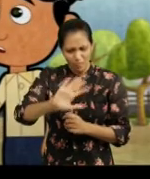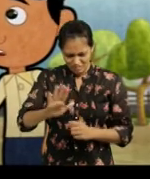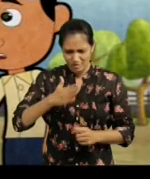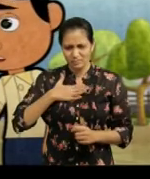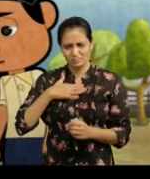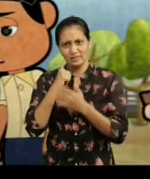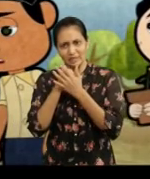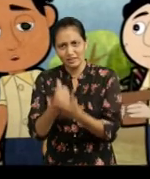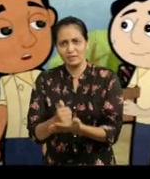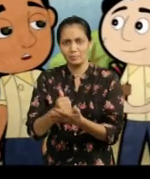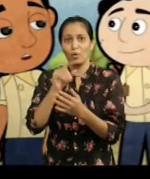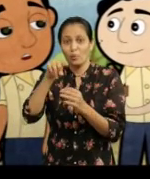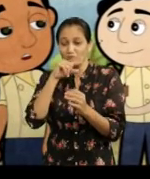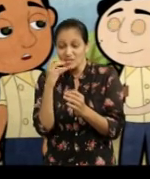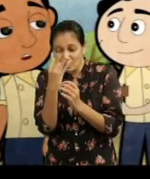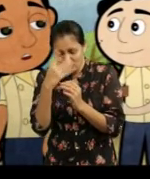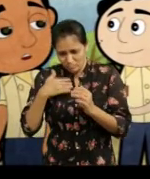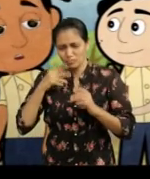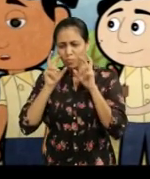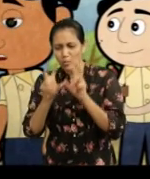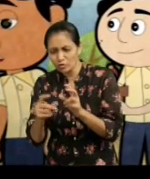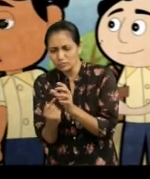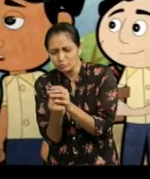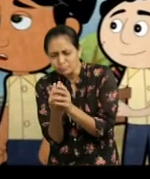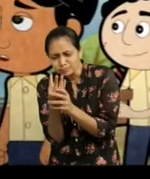Don't worry. I will take care of your rose.